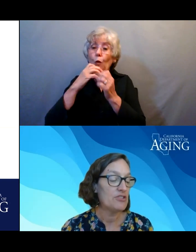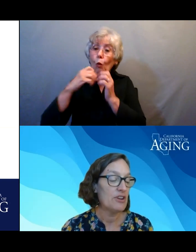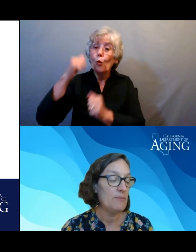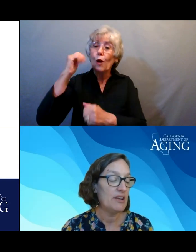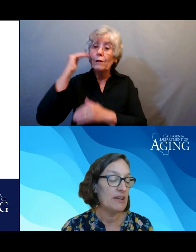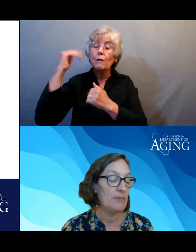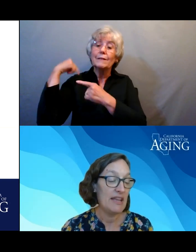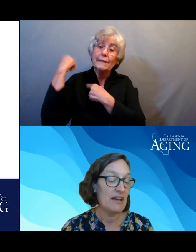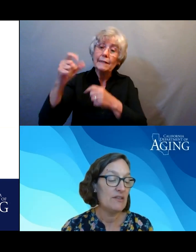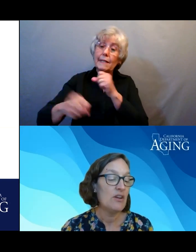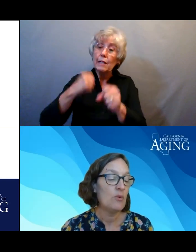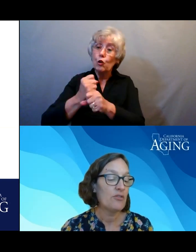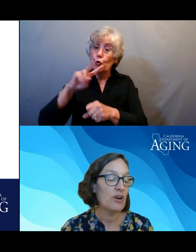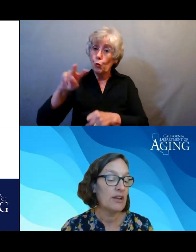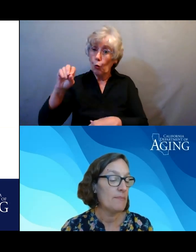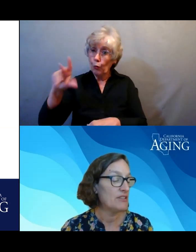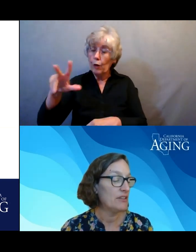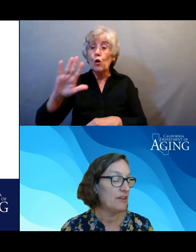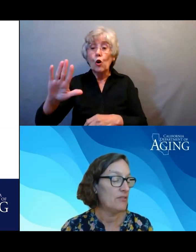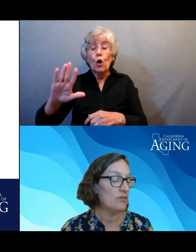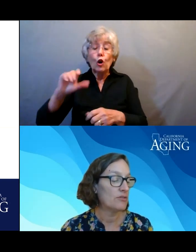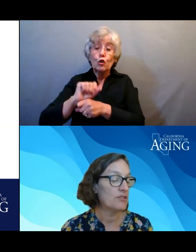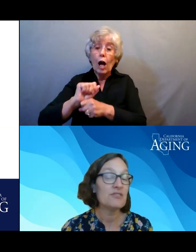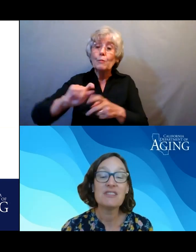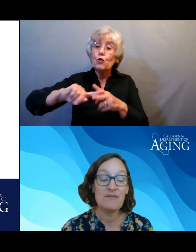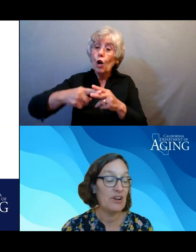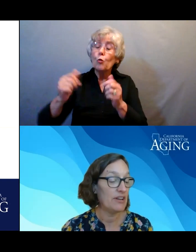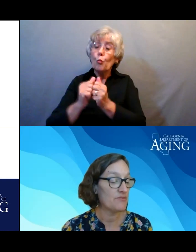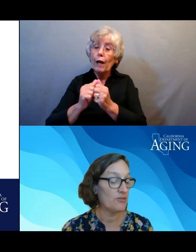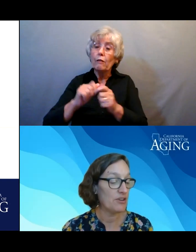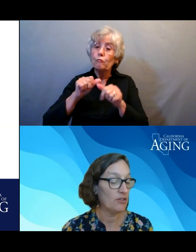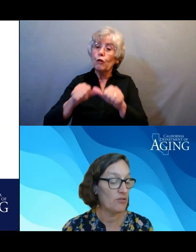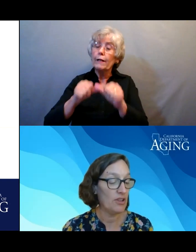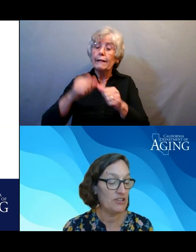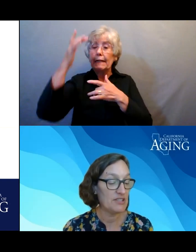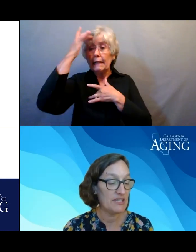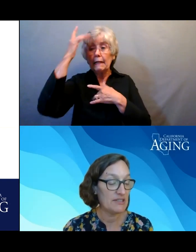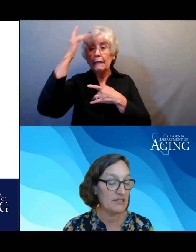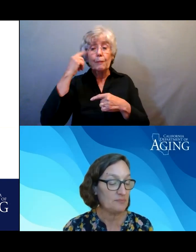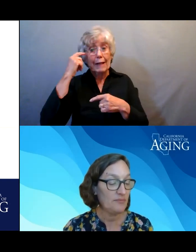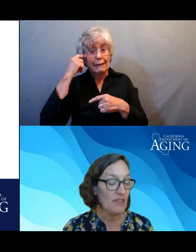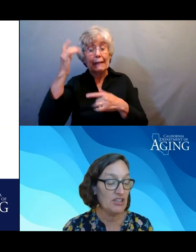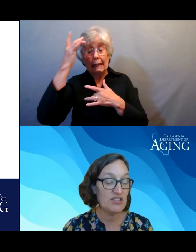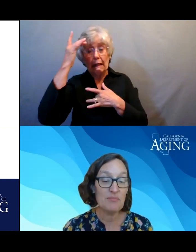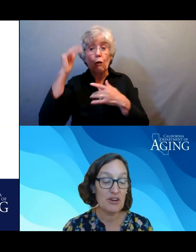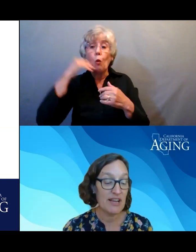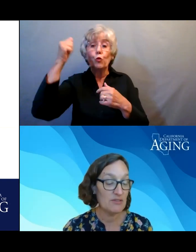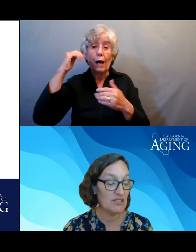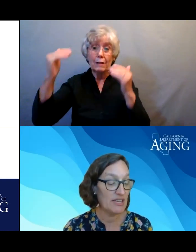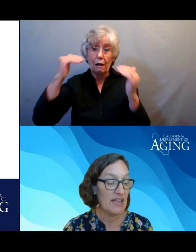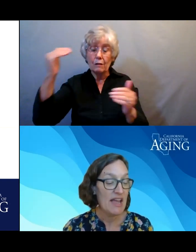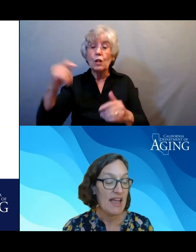and her journey began with chronic mentally ill older adults in various roles at her local agencies. She's done